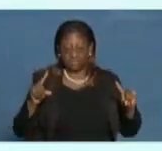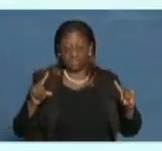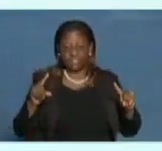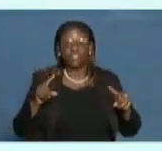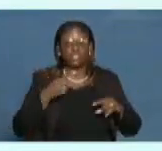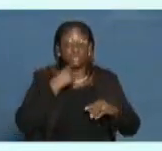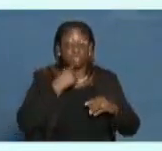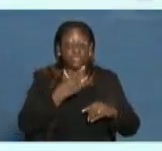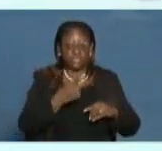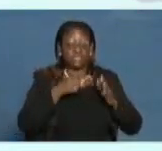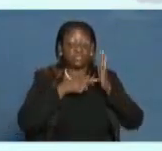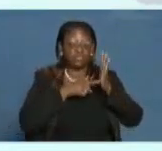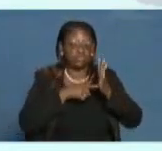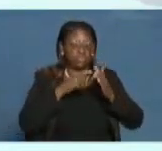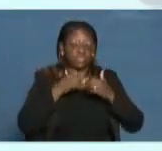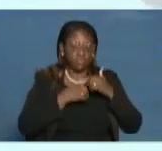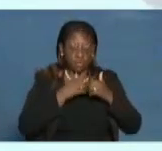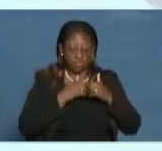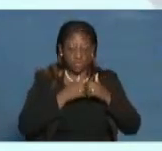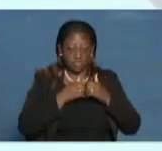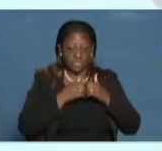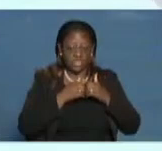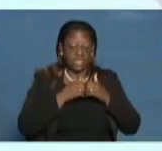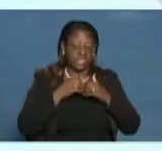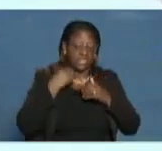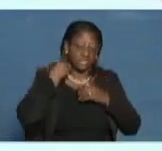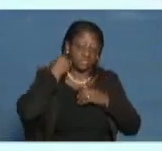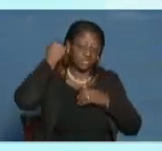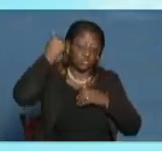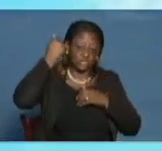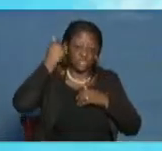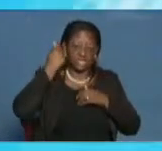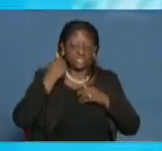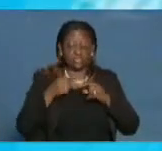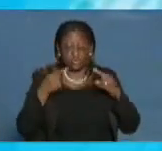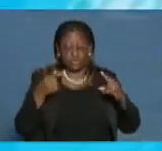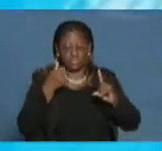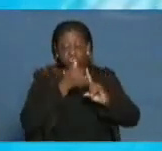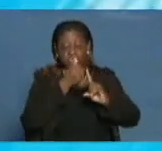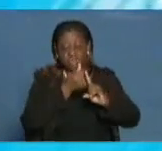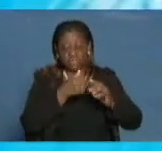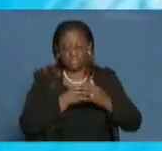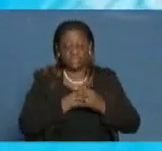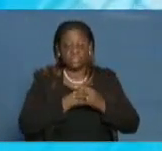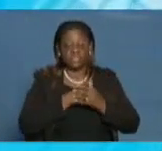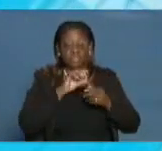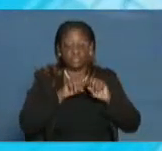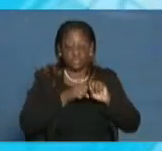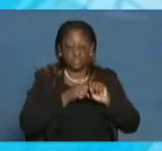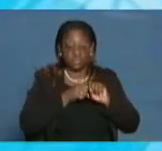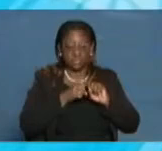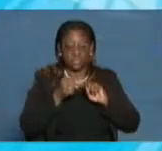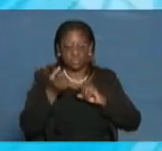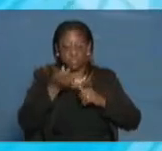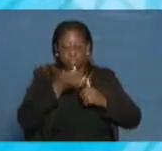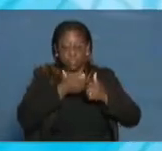signal a problem and ultimately reduce violence, suicides, and self-harm. The training brings together the security section of the